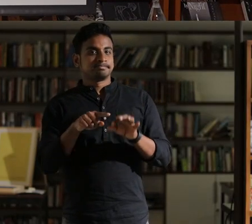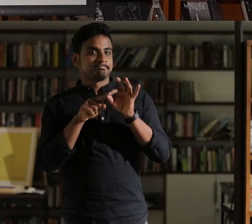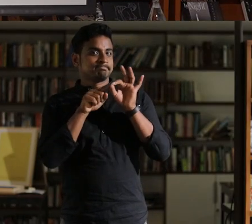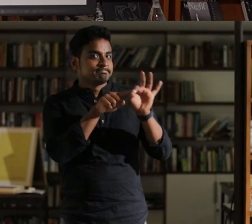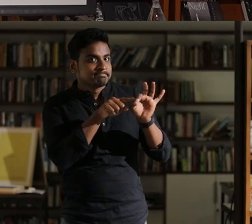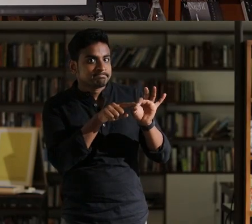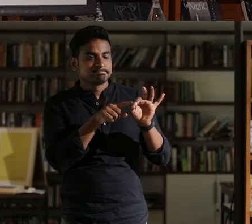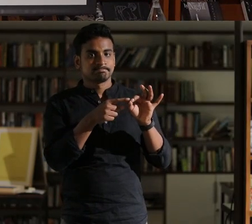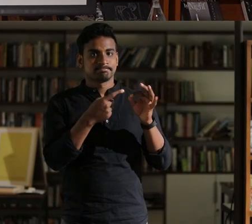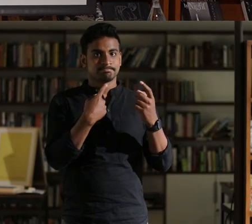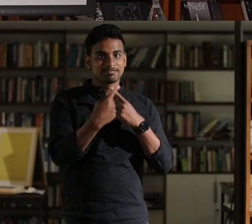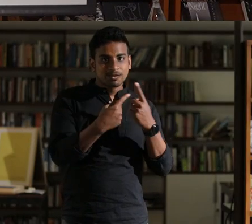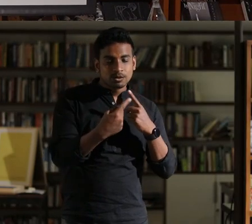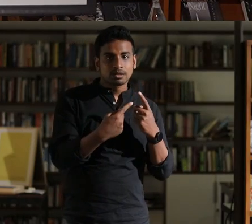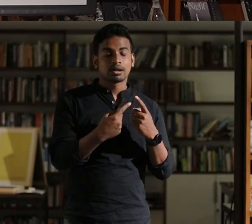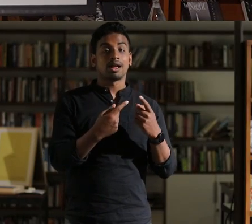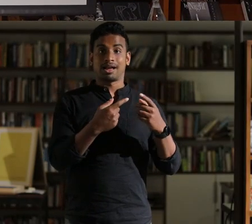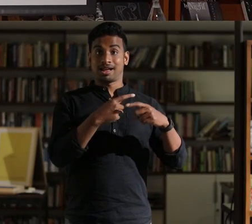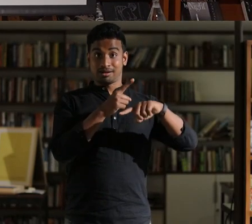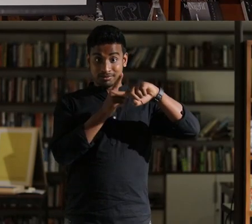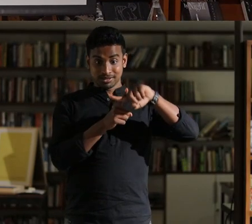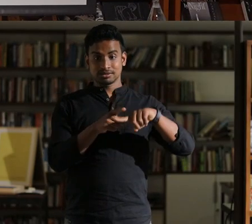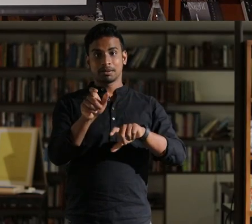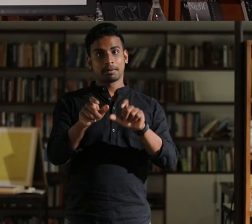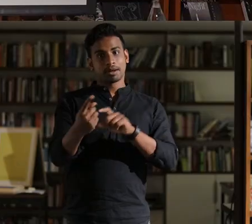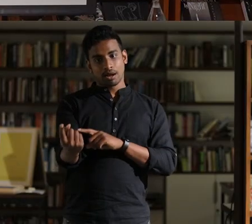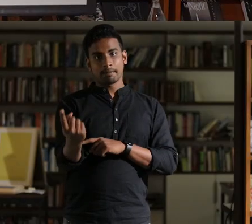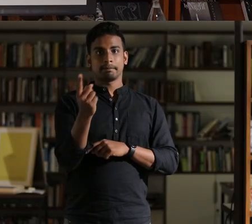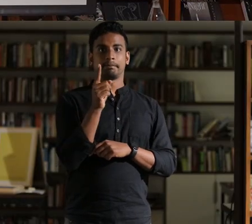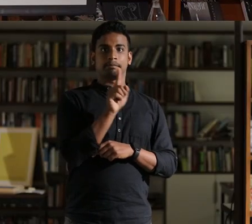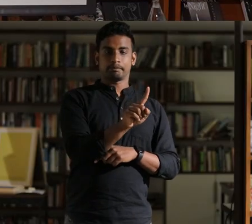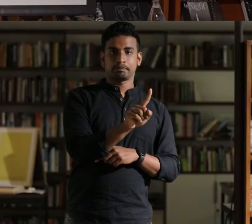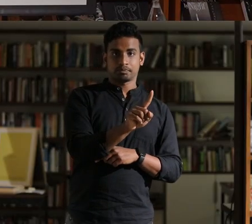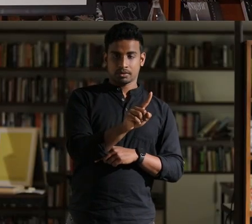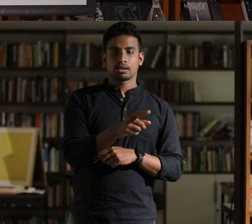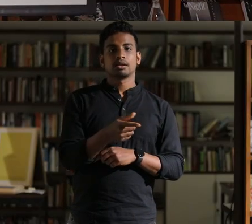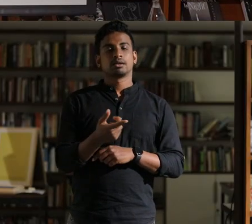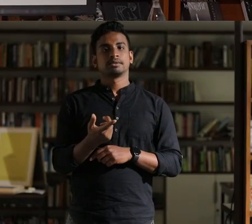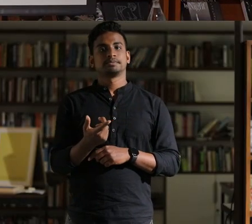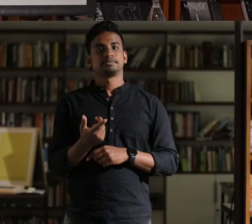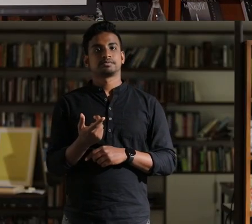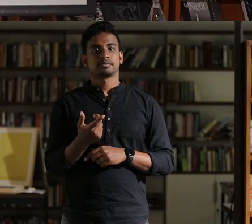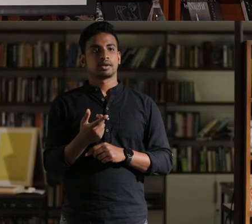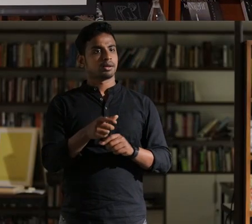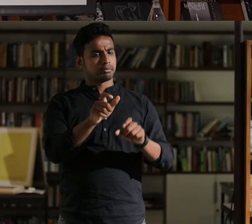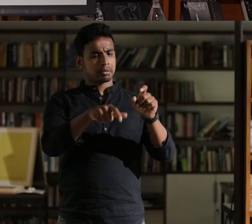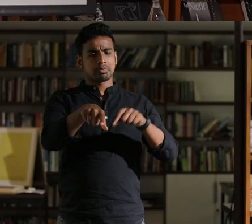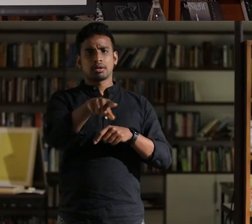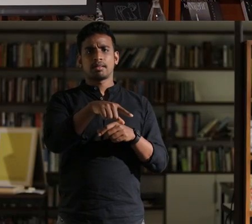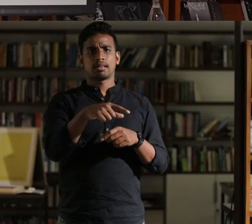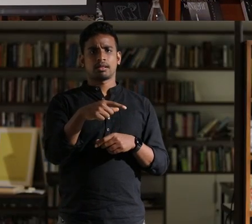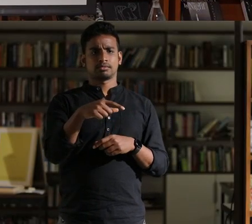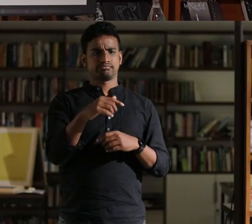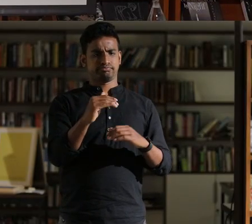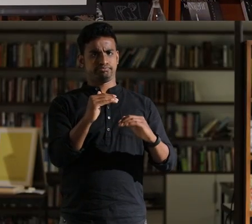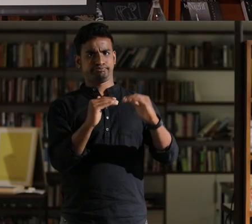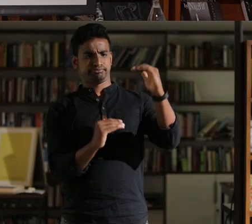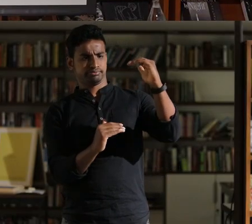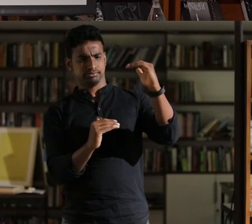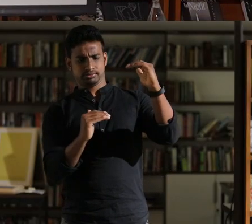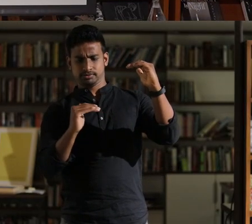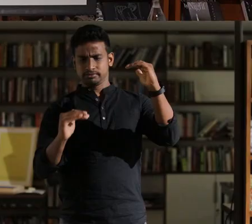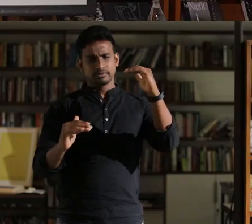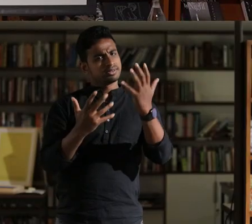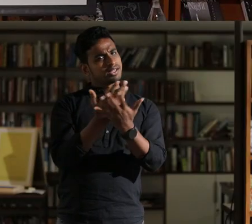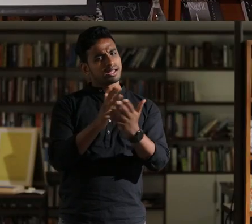the screen space. So whether whatever your status in society, you get the same screen space if you want to make a comment on what you've